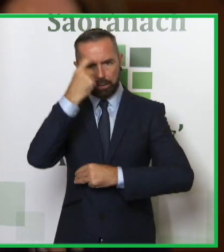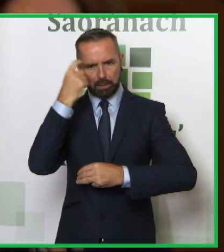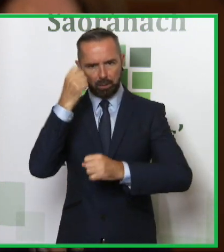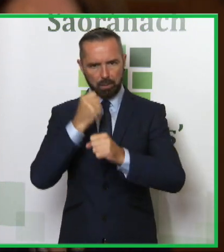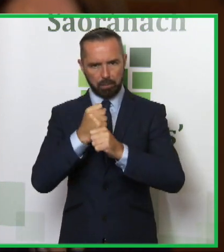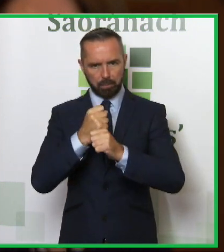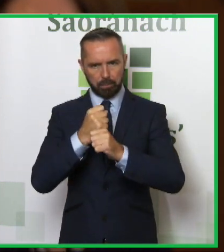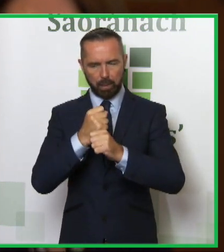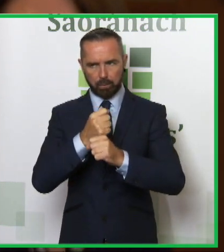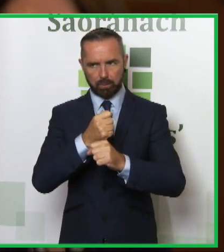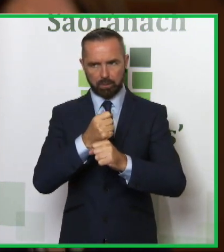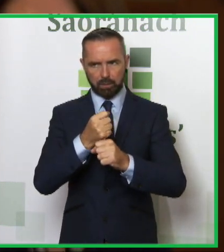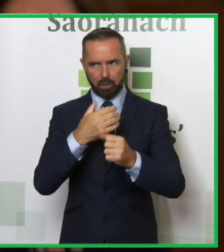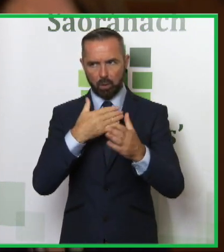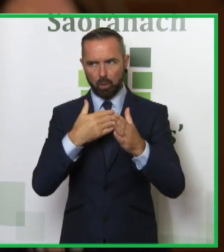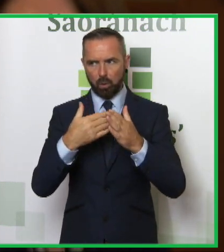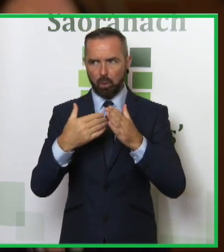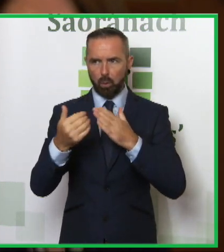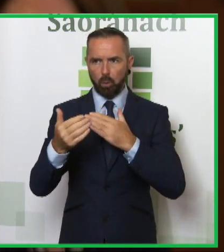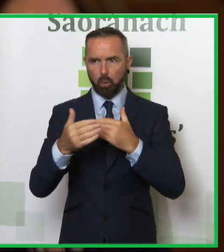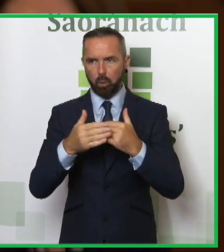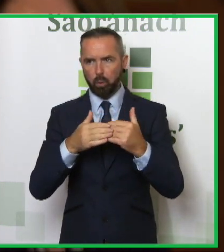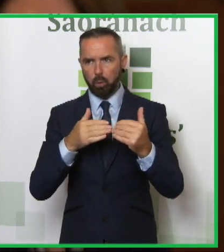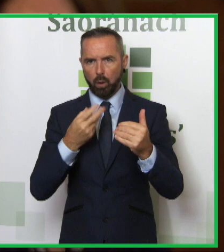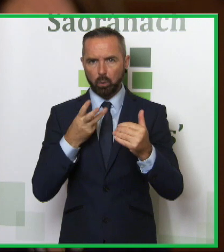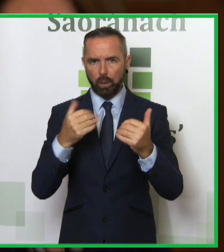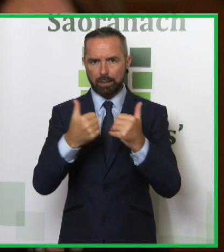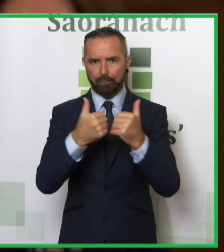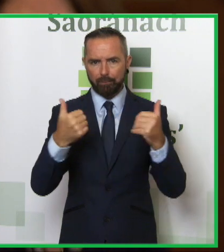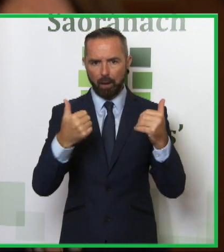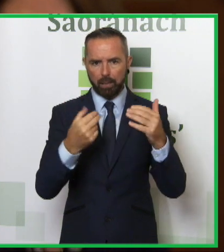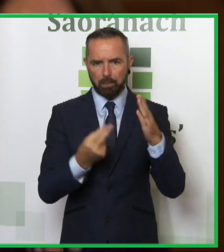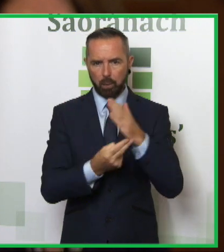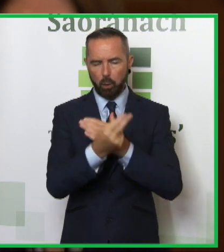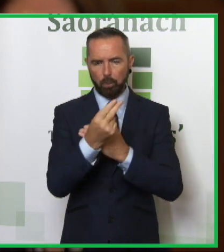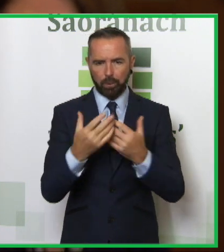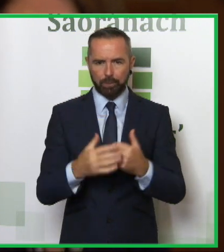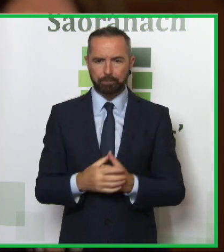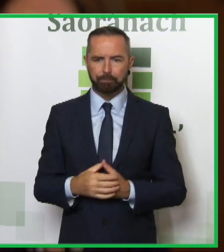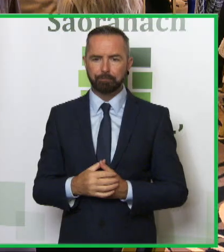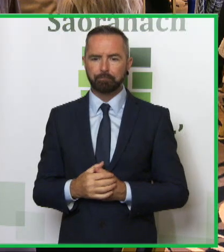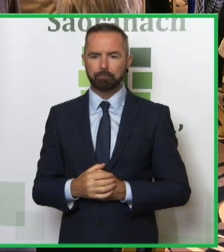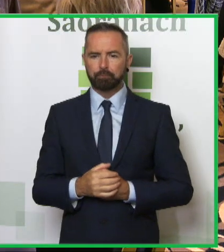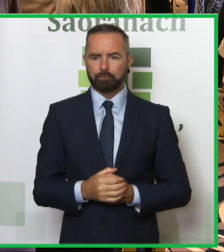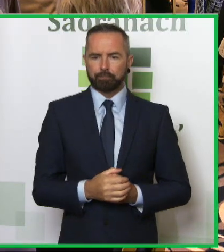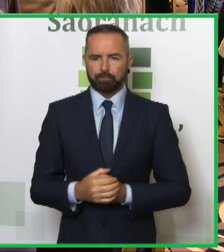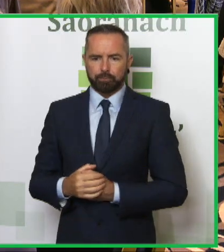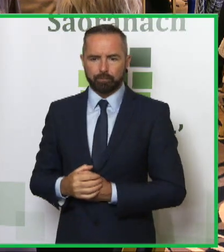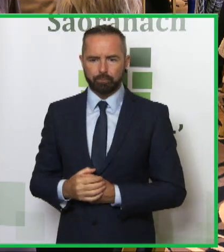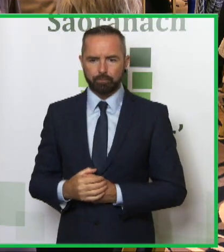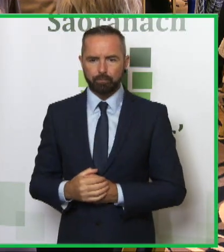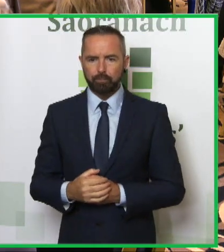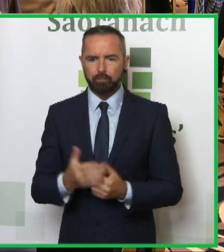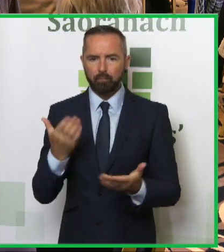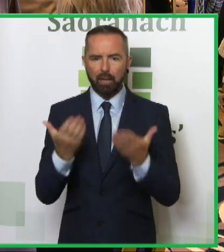to the members in terms of how they're going to divide drugs up and how they're going to consider